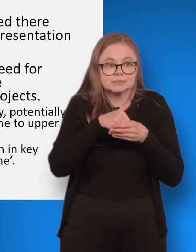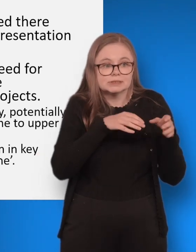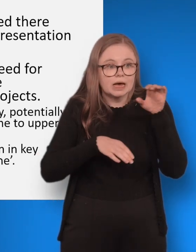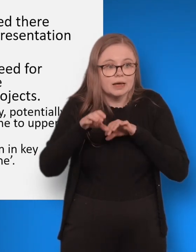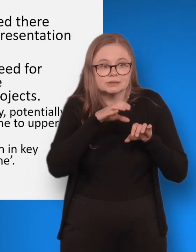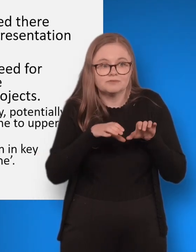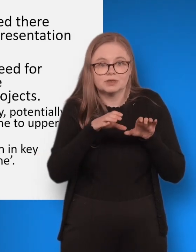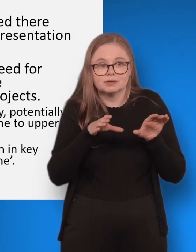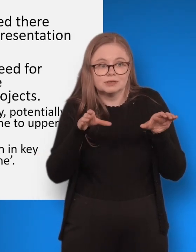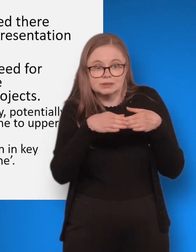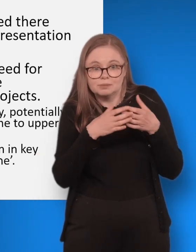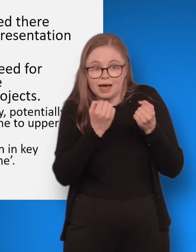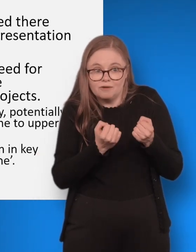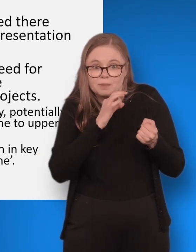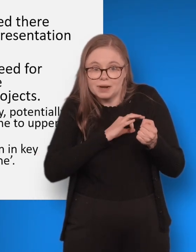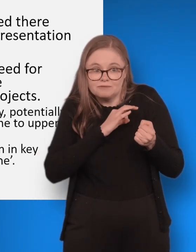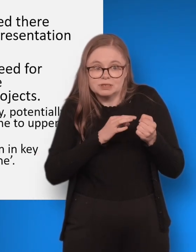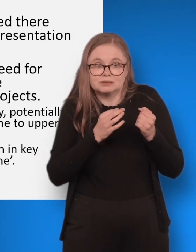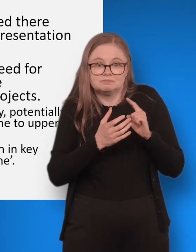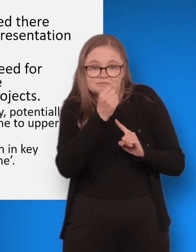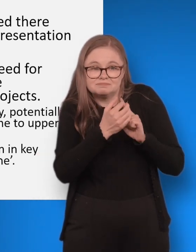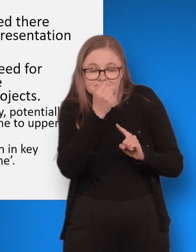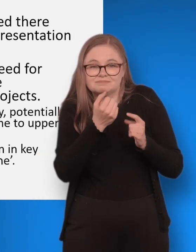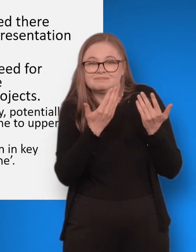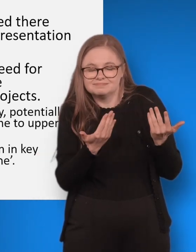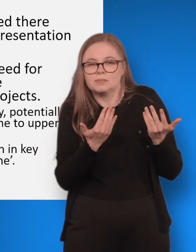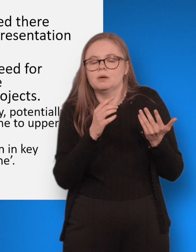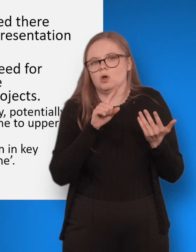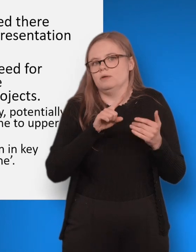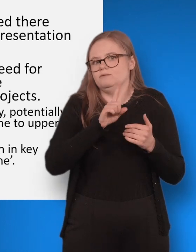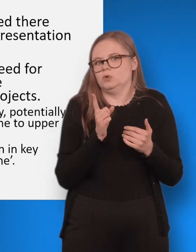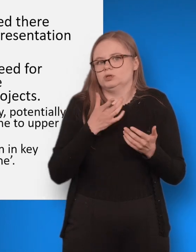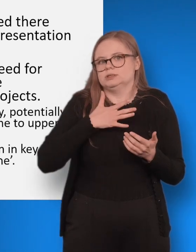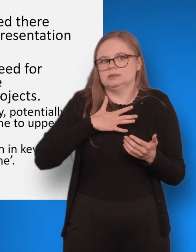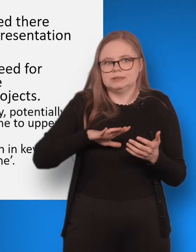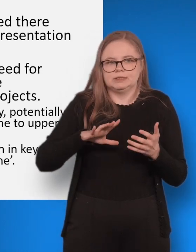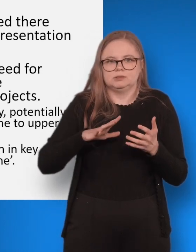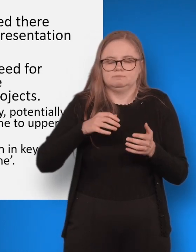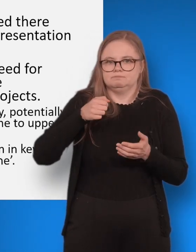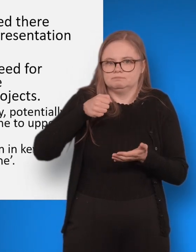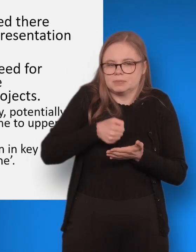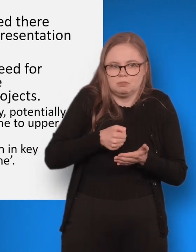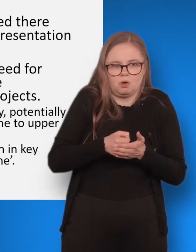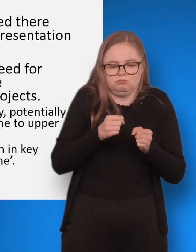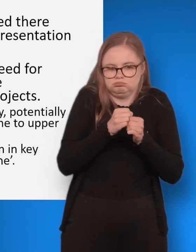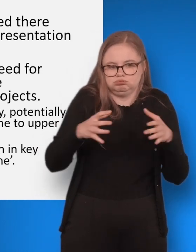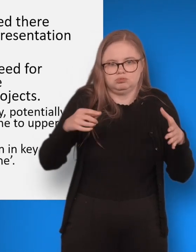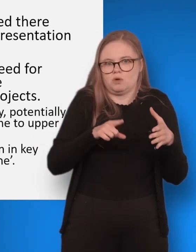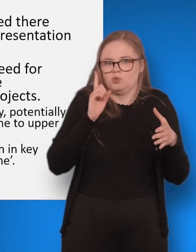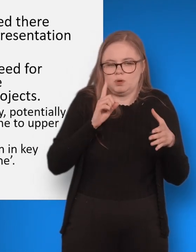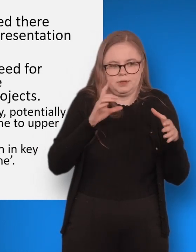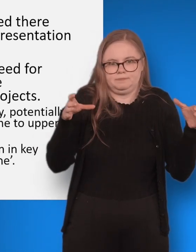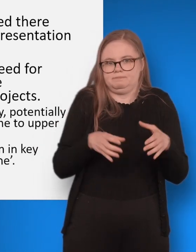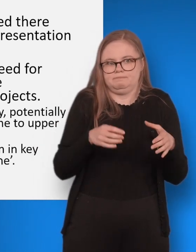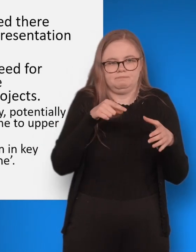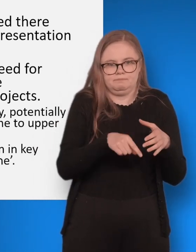realized, for it to be realized, there needs to be a critical mass of women on the teams, which is something